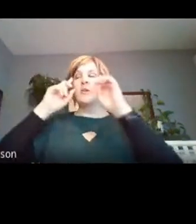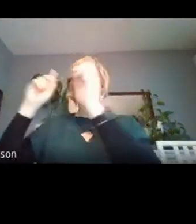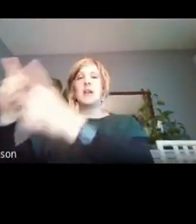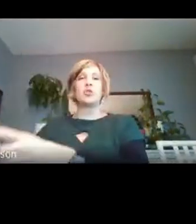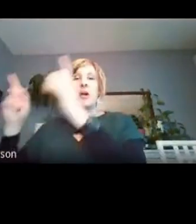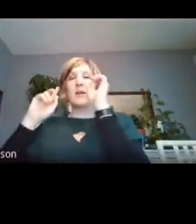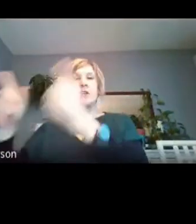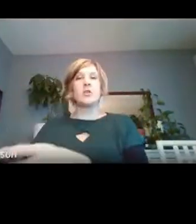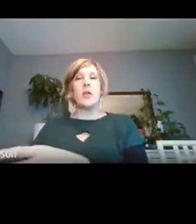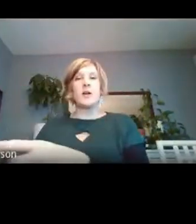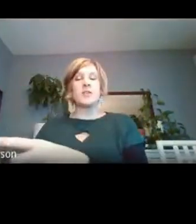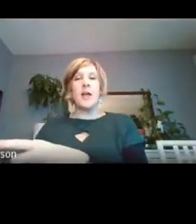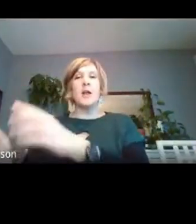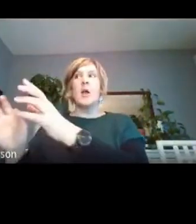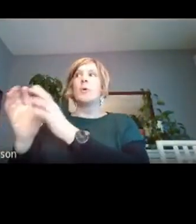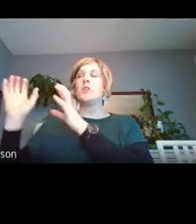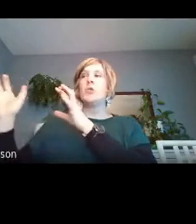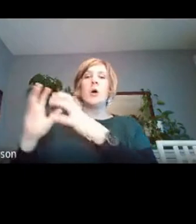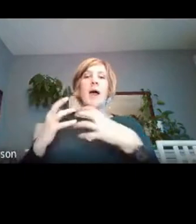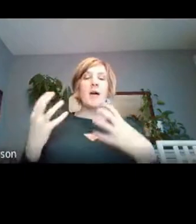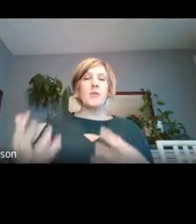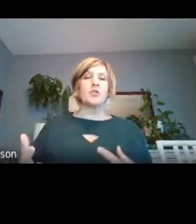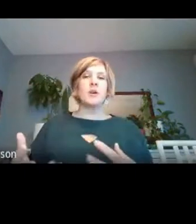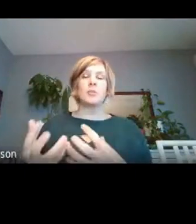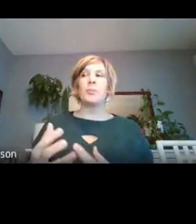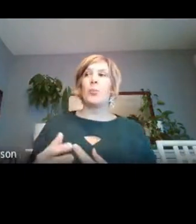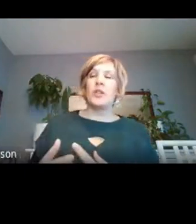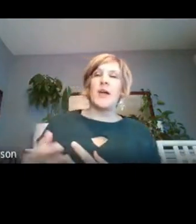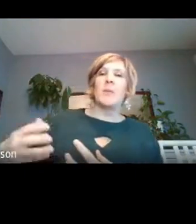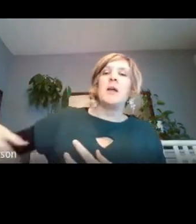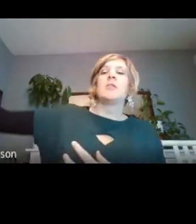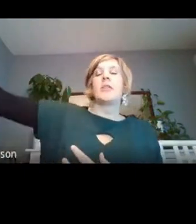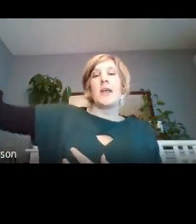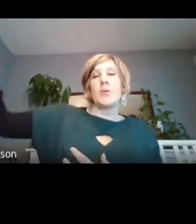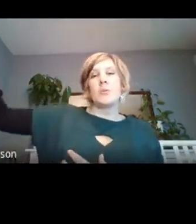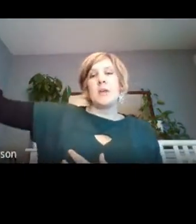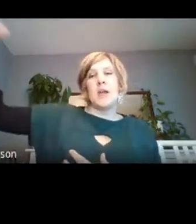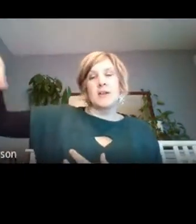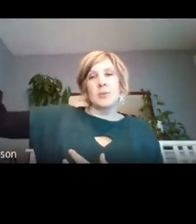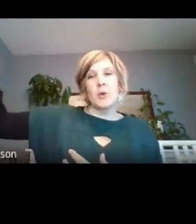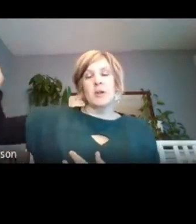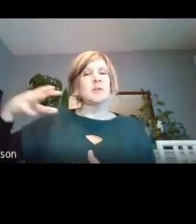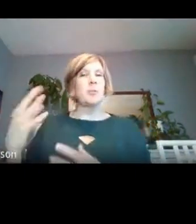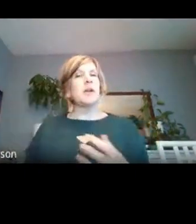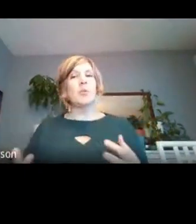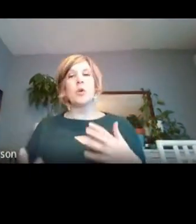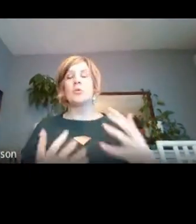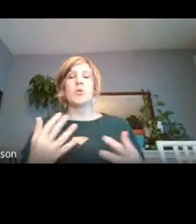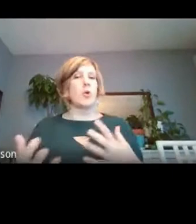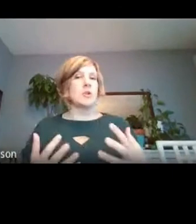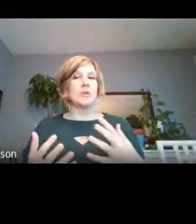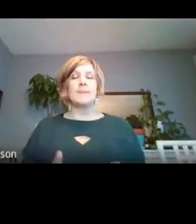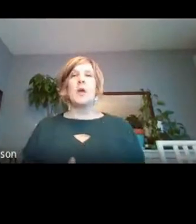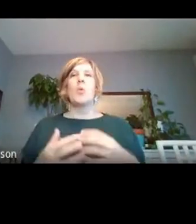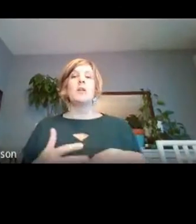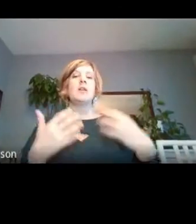they're not directly in your line of sight but you have a trust with them that they will be act appropriately so breakout rooms